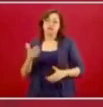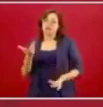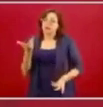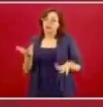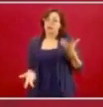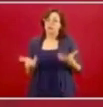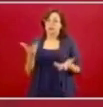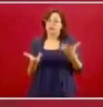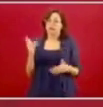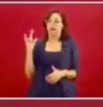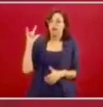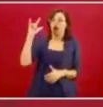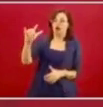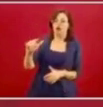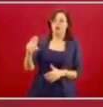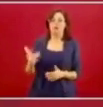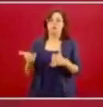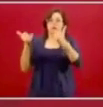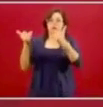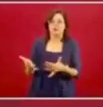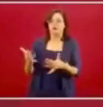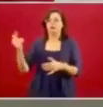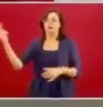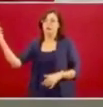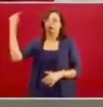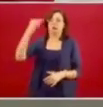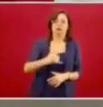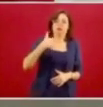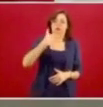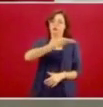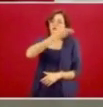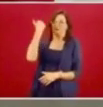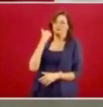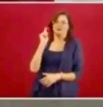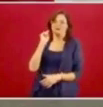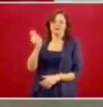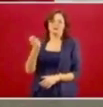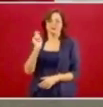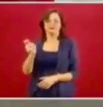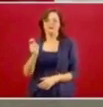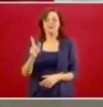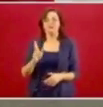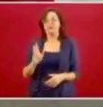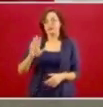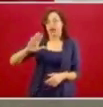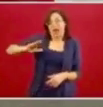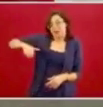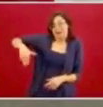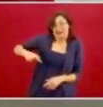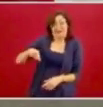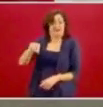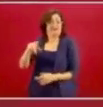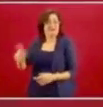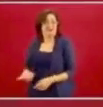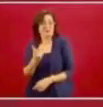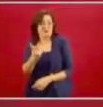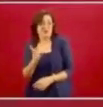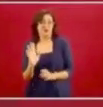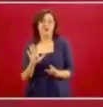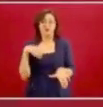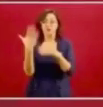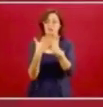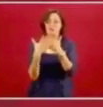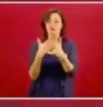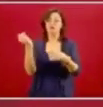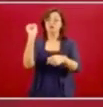in China. And how long it's gonna take, well, it really depends on the flying conditions.